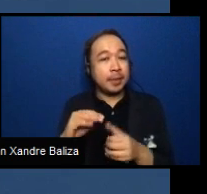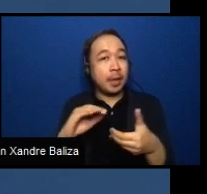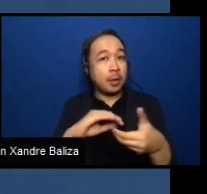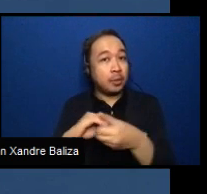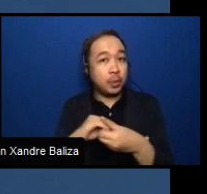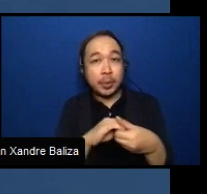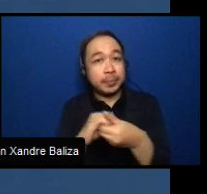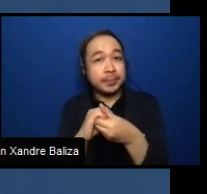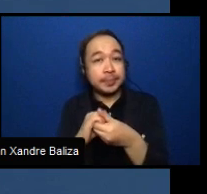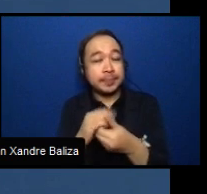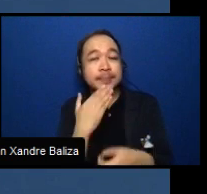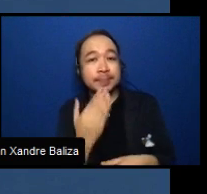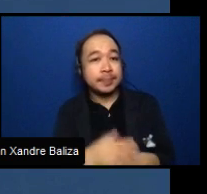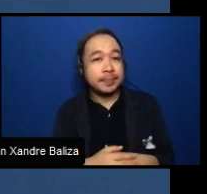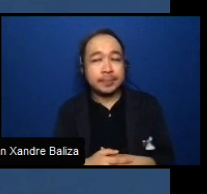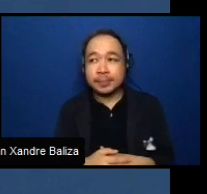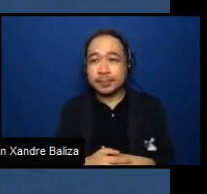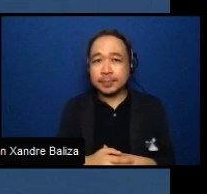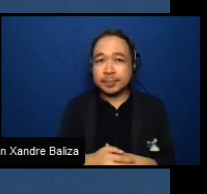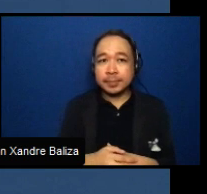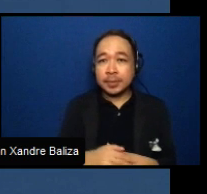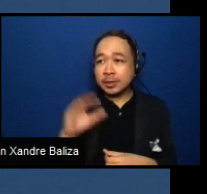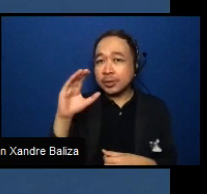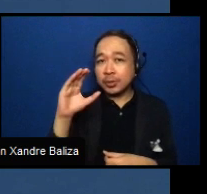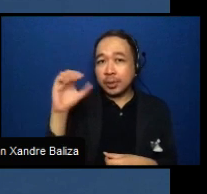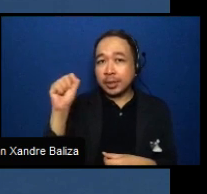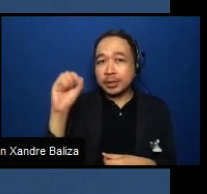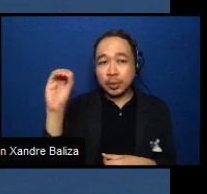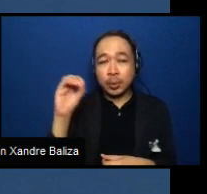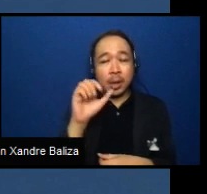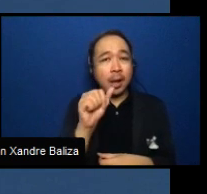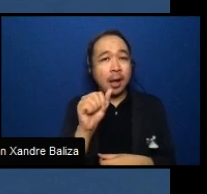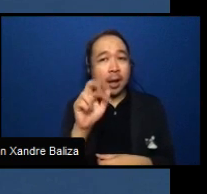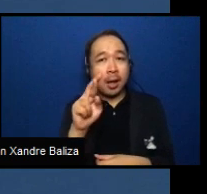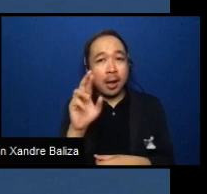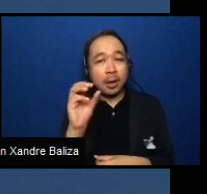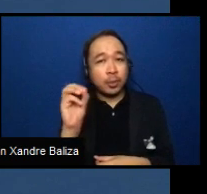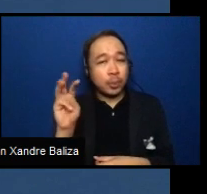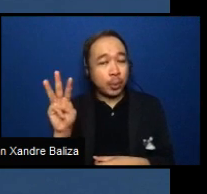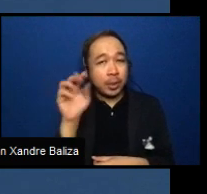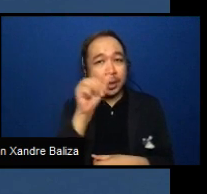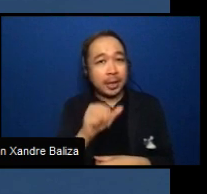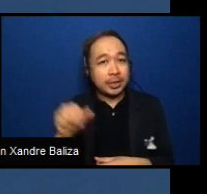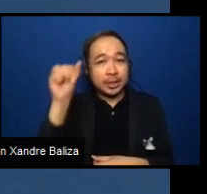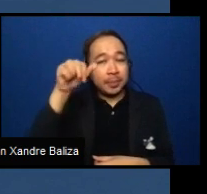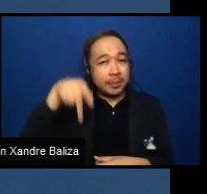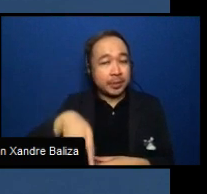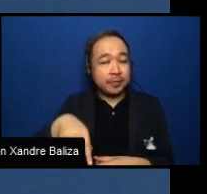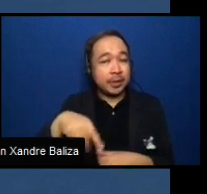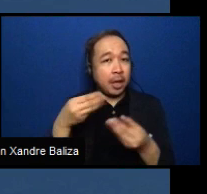the civil society organization ARROW, Asian Pacific Resource and Research Center for